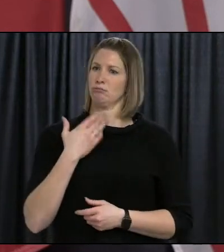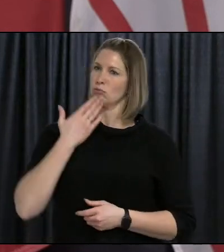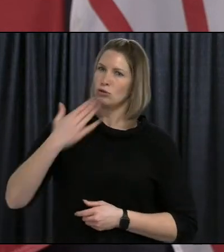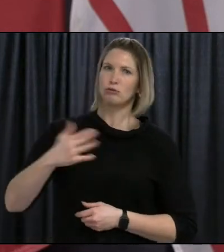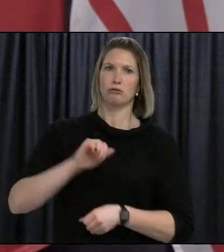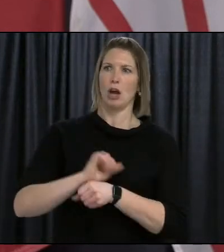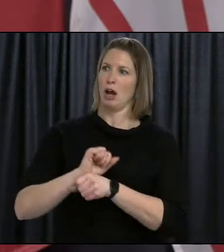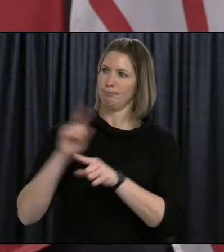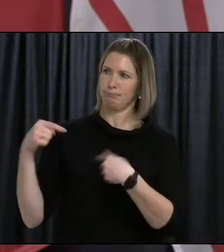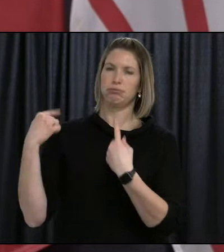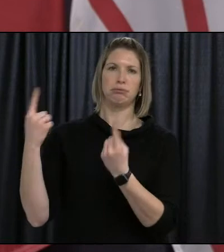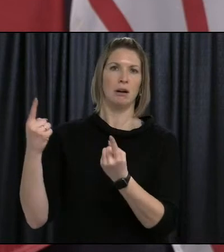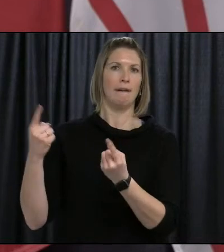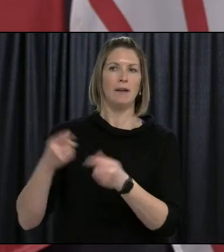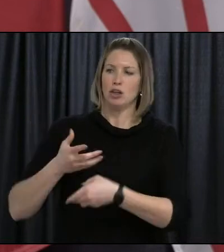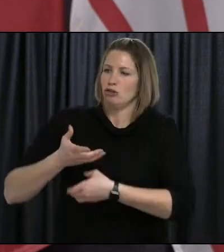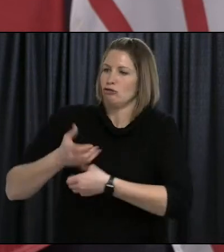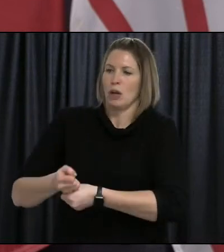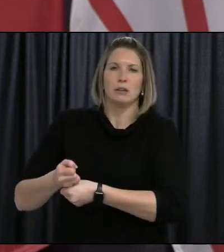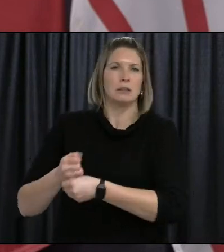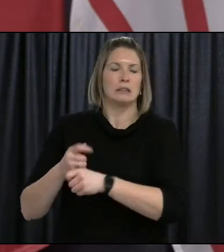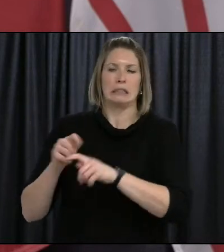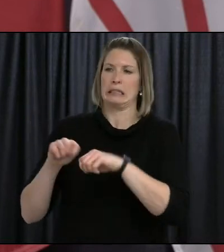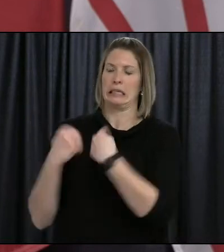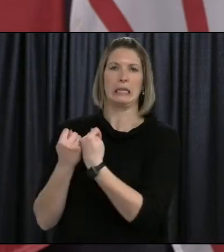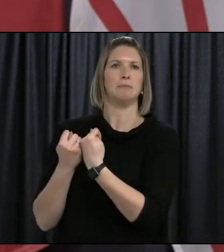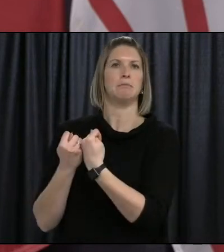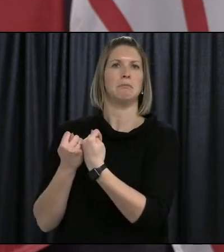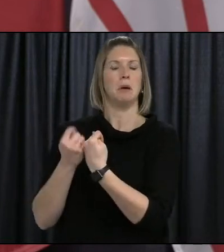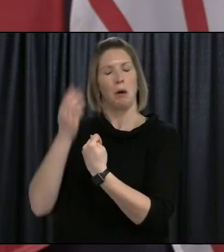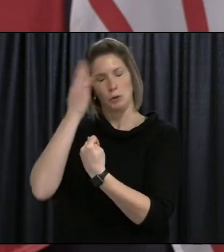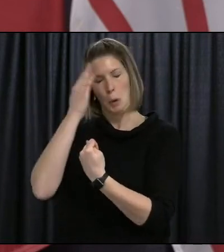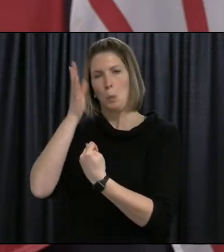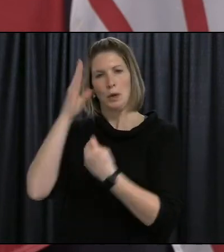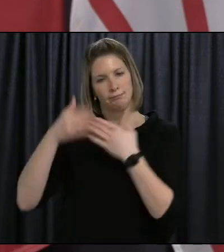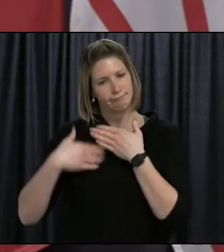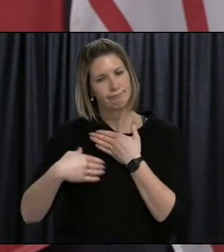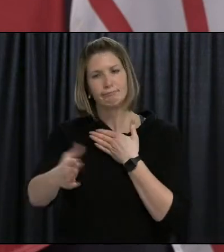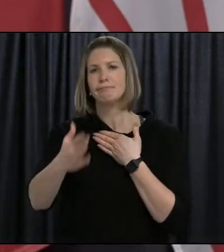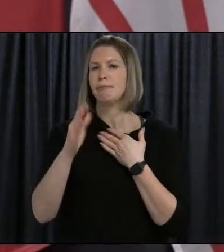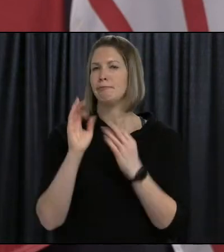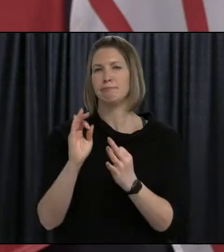health officials that they will continue to do an excellent job in distributing this vaccine.